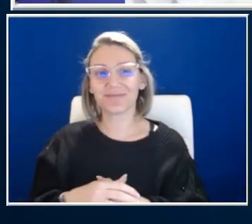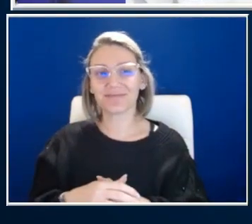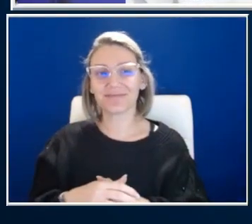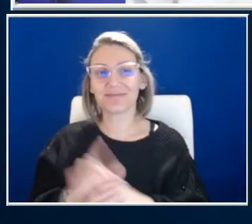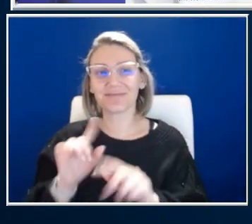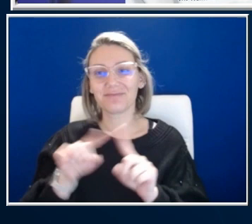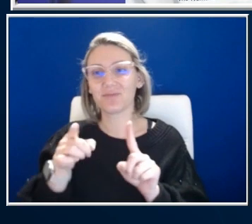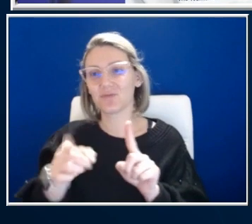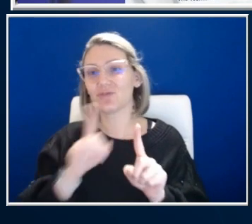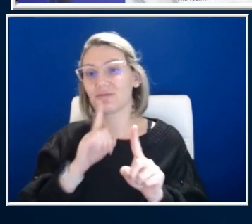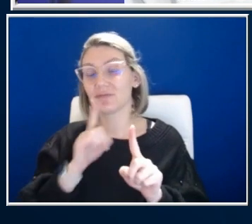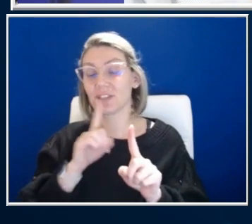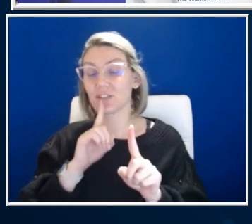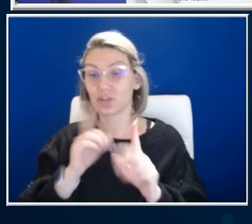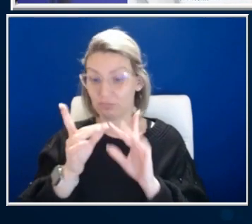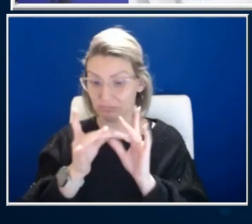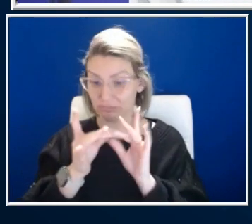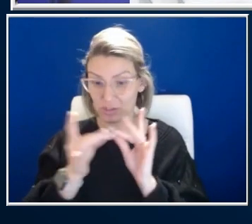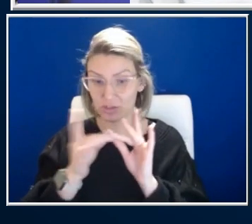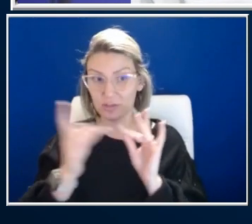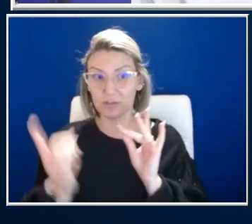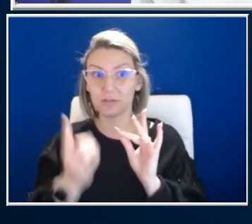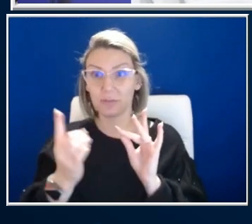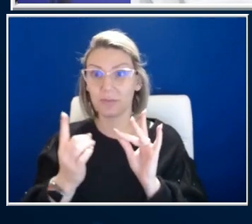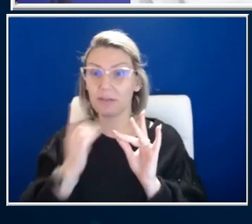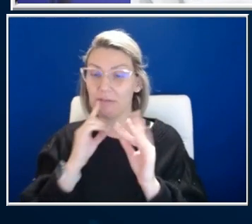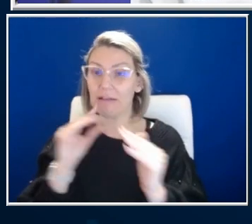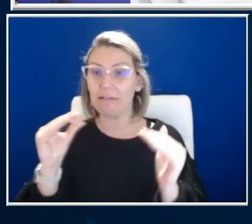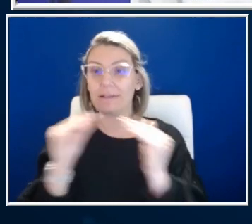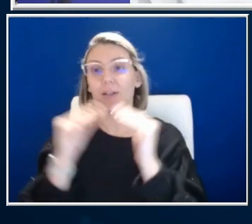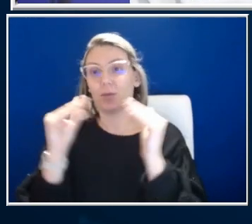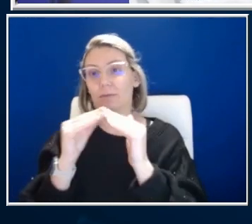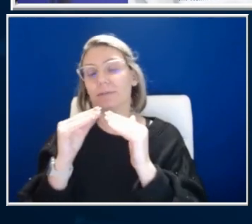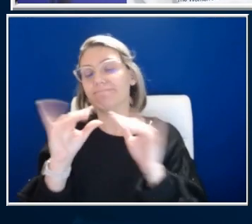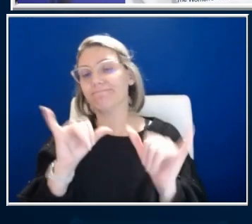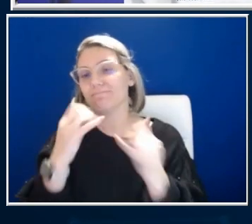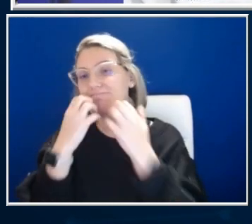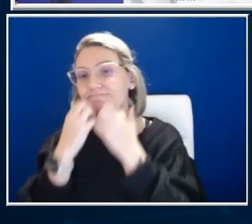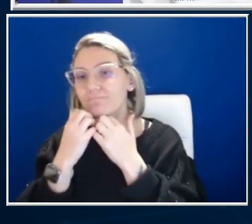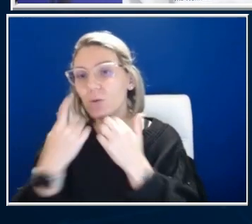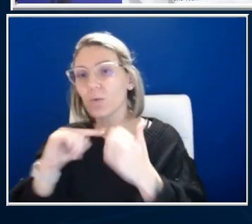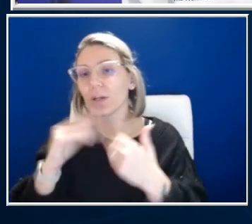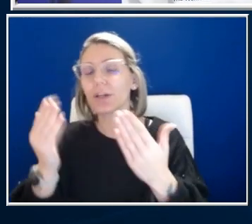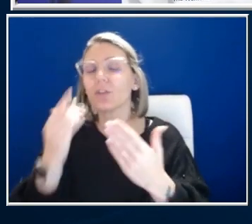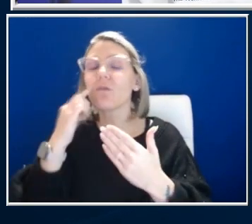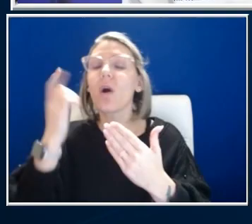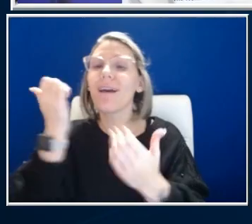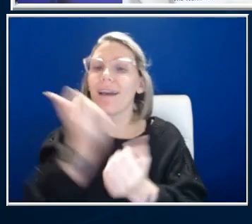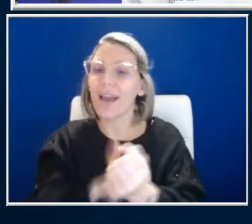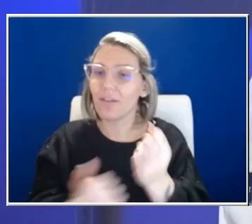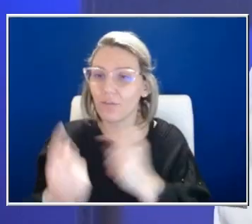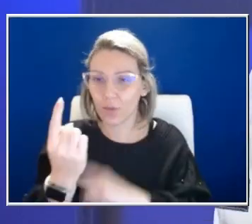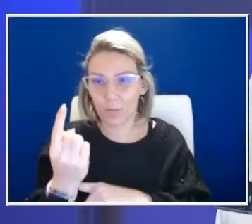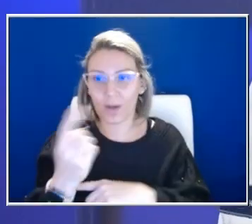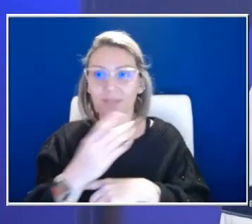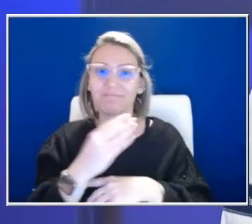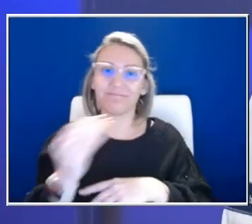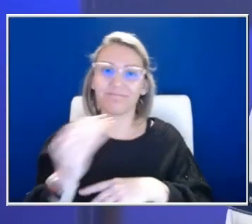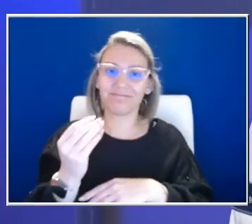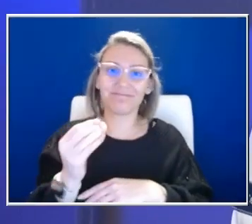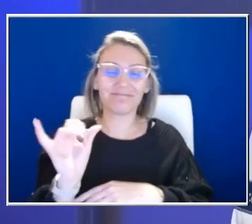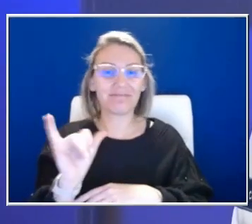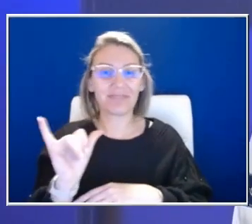bringing up is something that I equally have a passion for, is we are here for everyone. And like